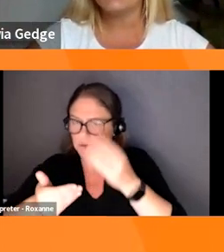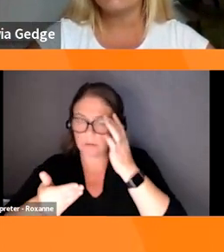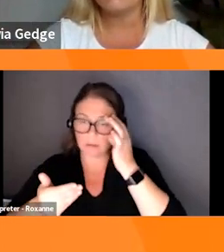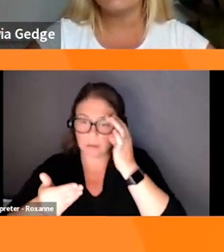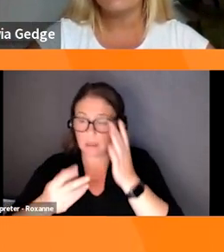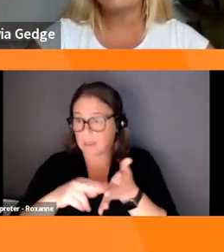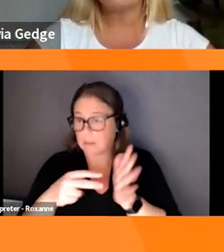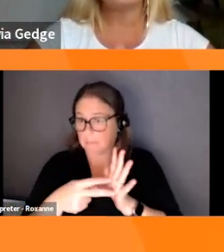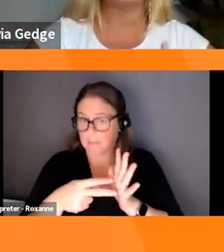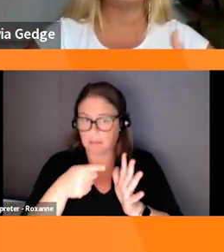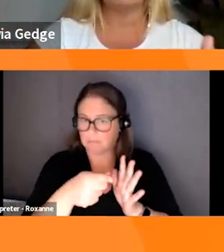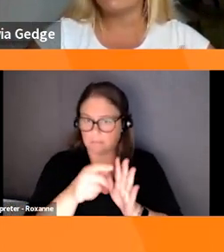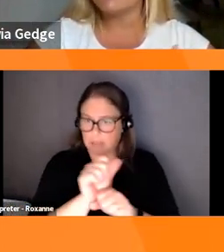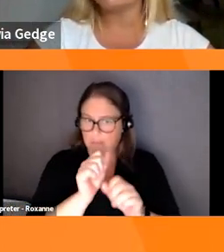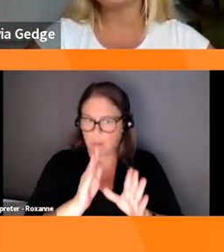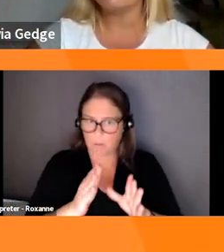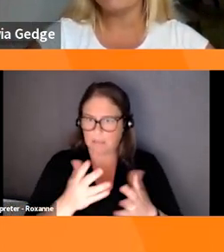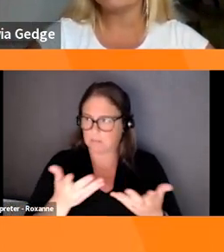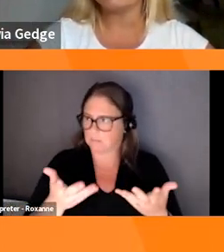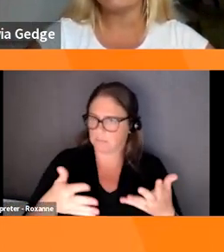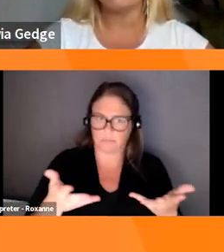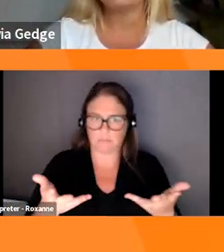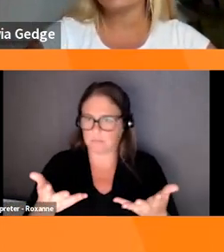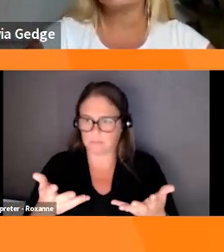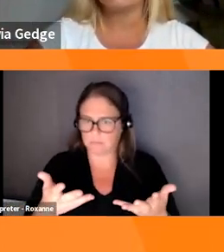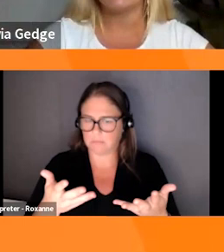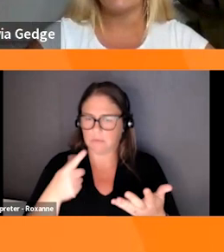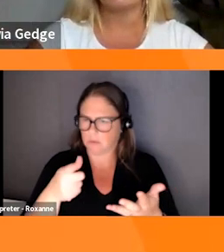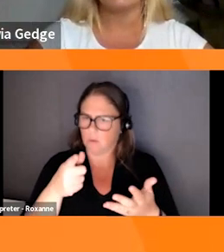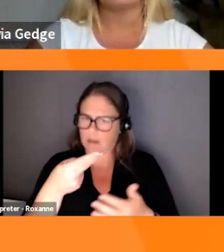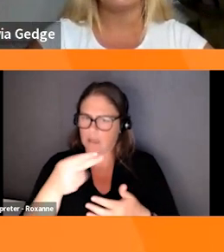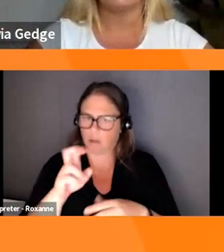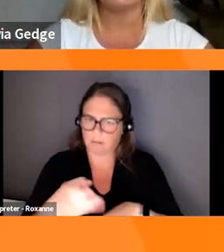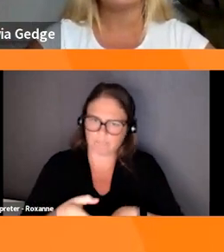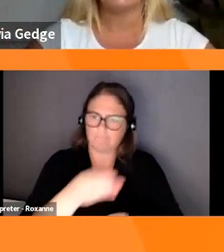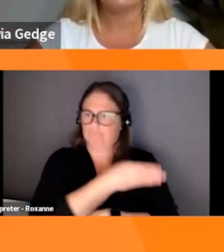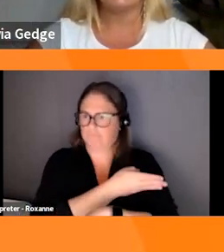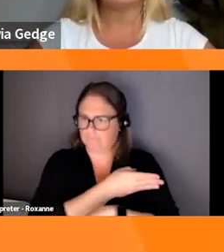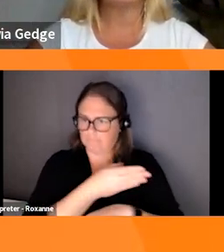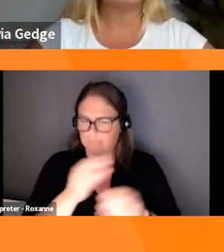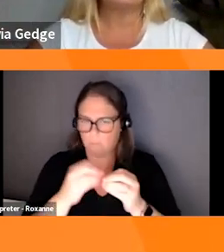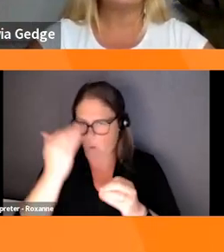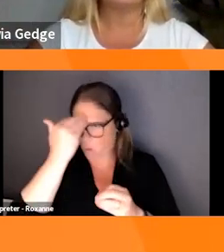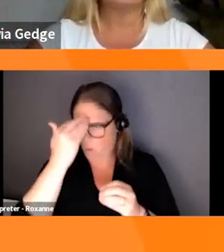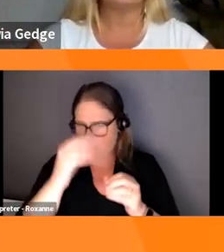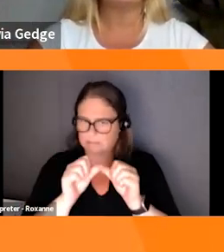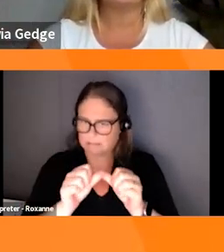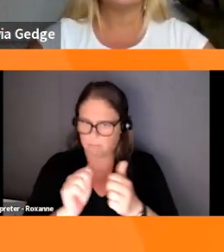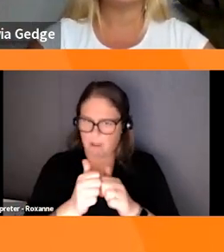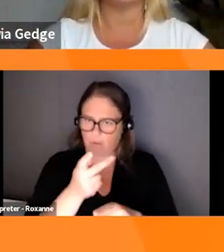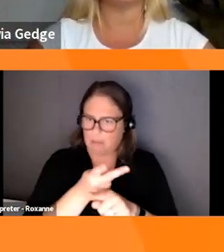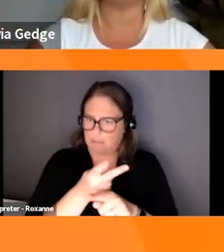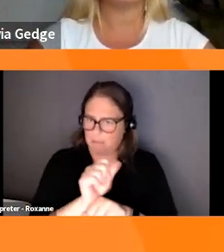employee turnover, but that can be very simply prevented. Just, having that awareness. And as well, being a